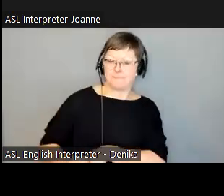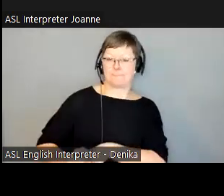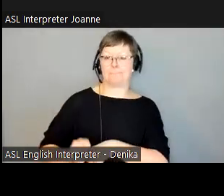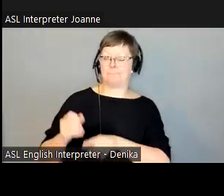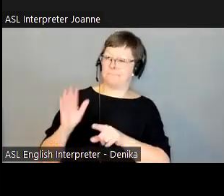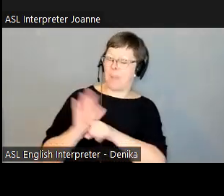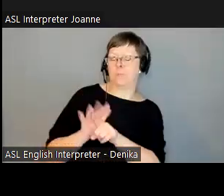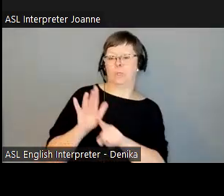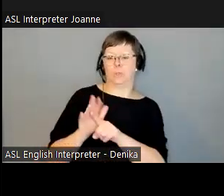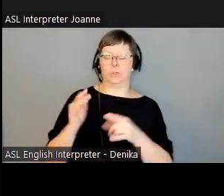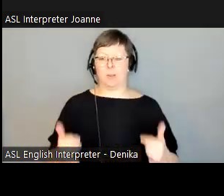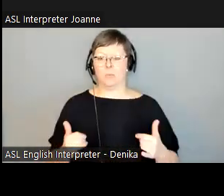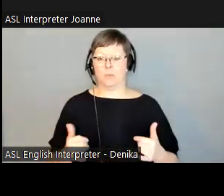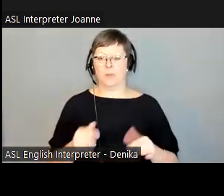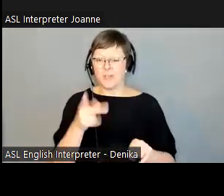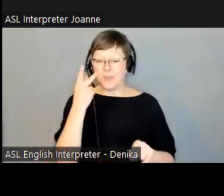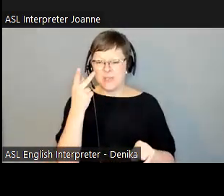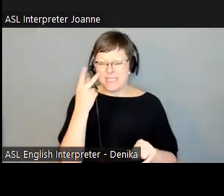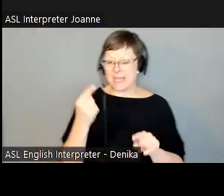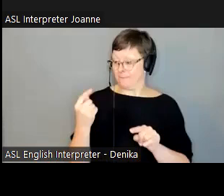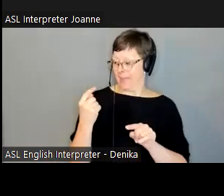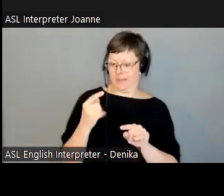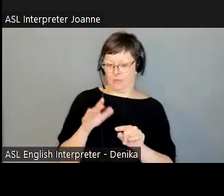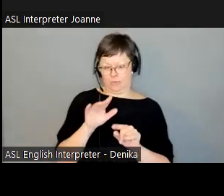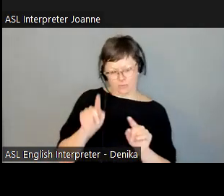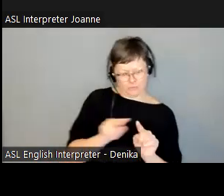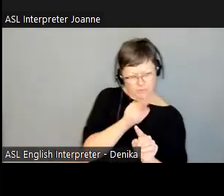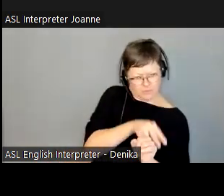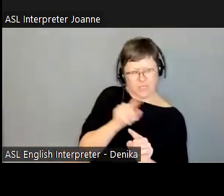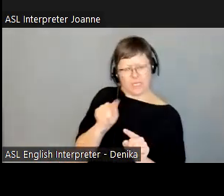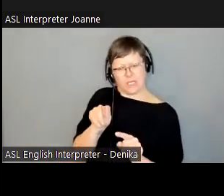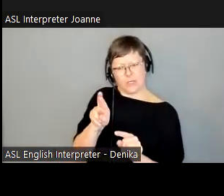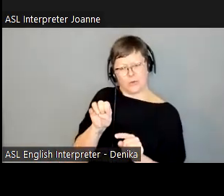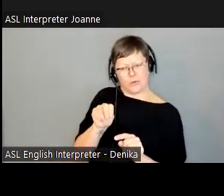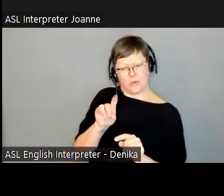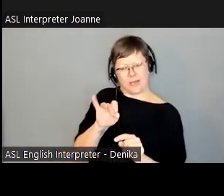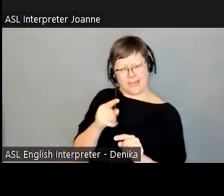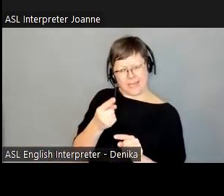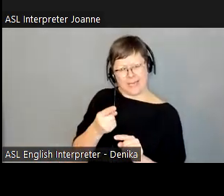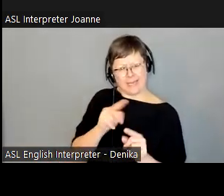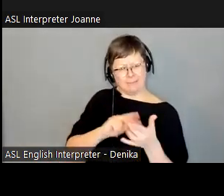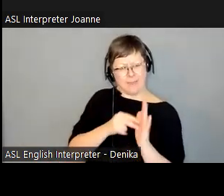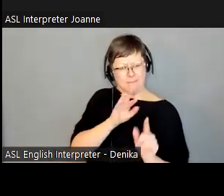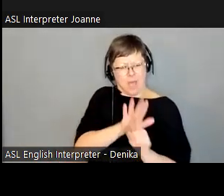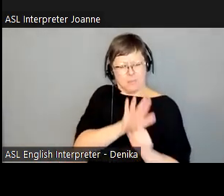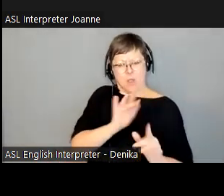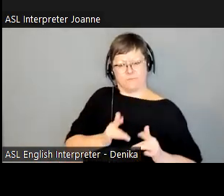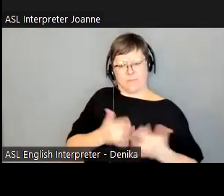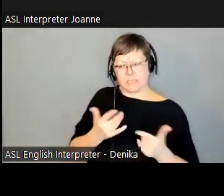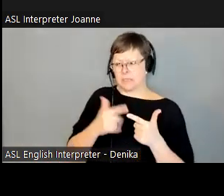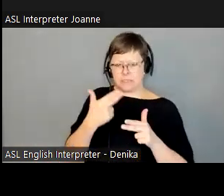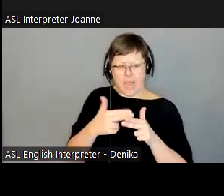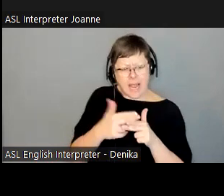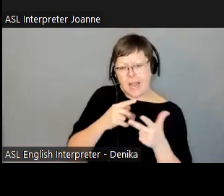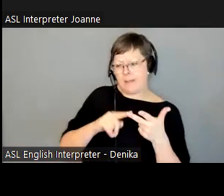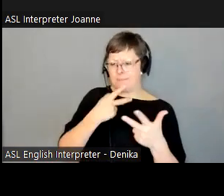end, there's a little spot, if you scroll down, and you can see sort of trending events, names, or hashtags, depending